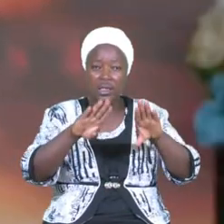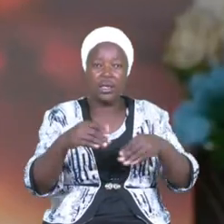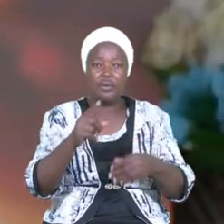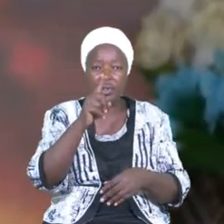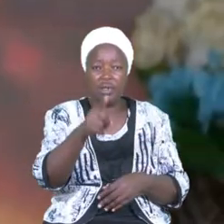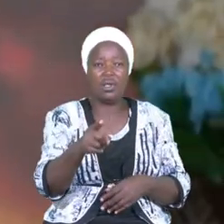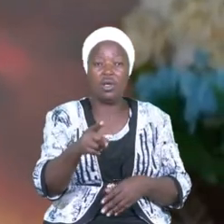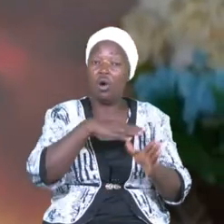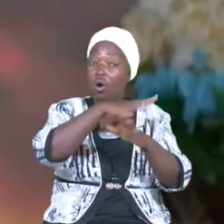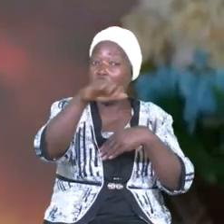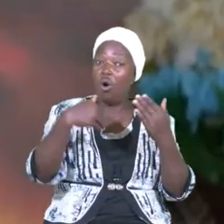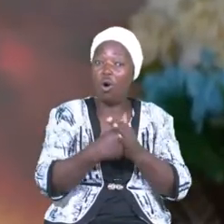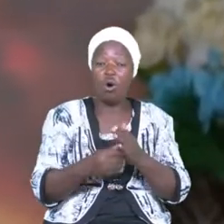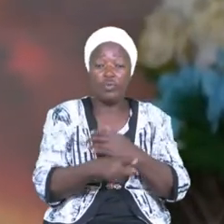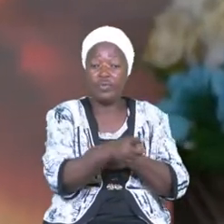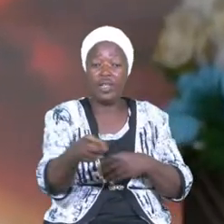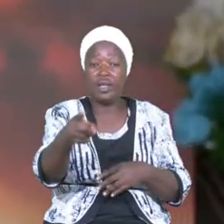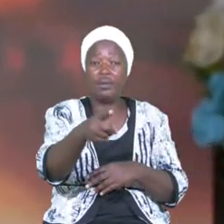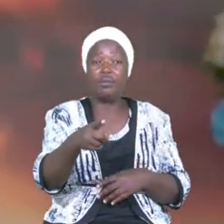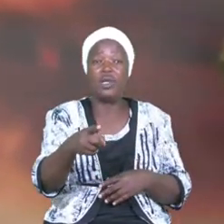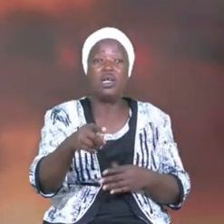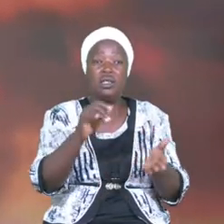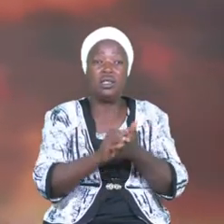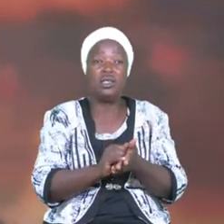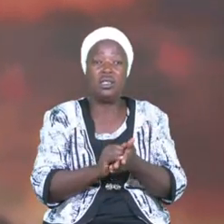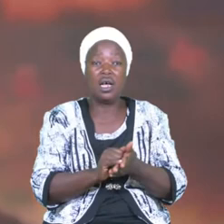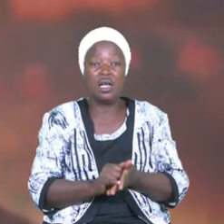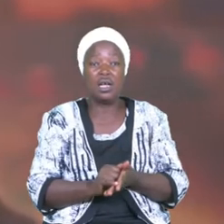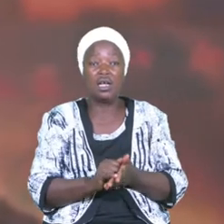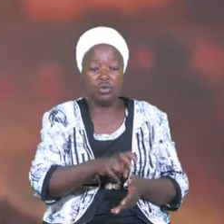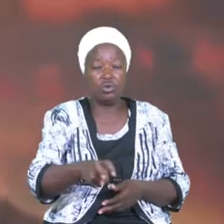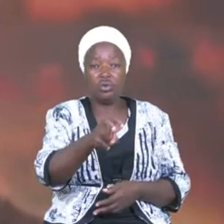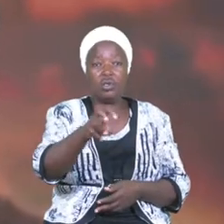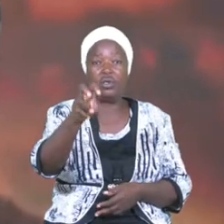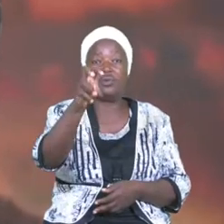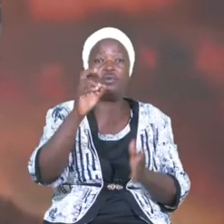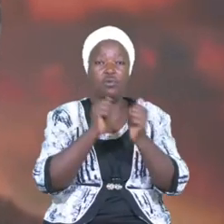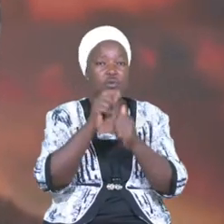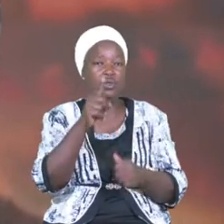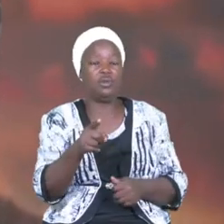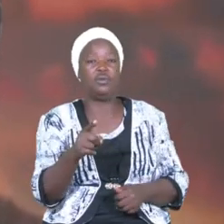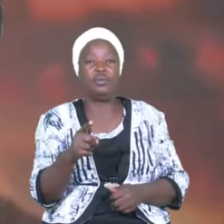all them that sail with thee.